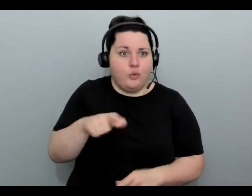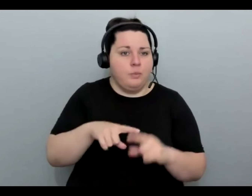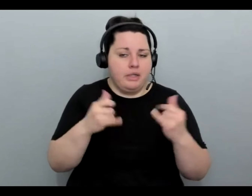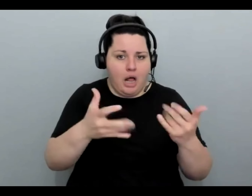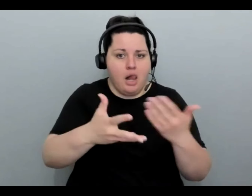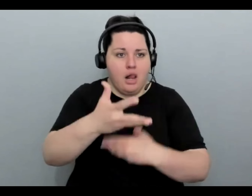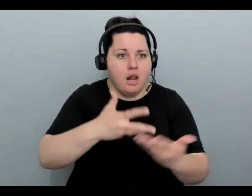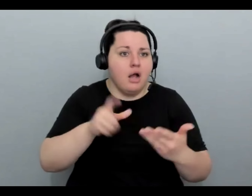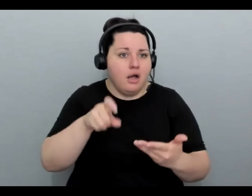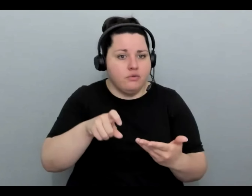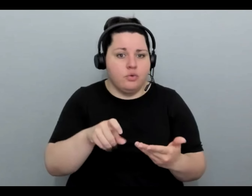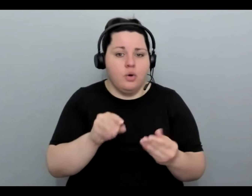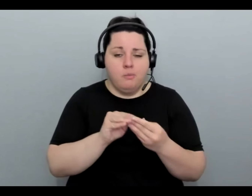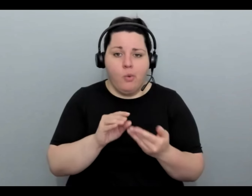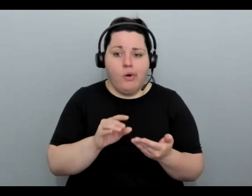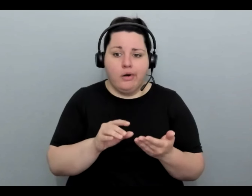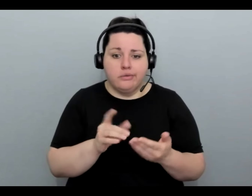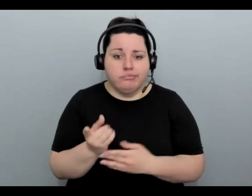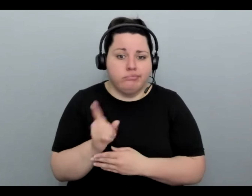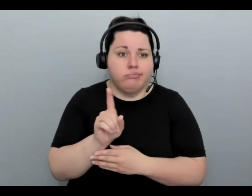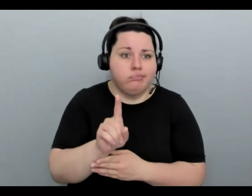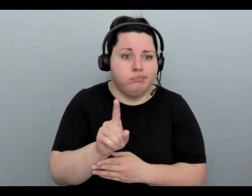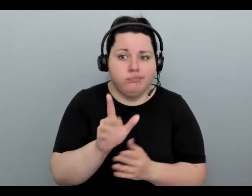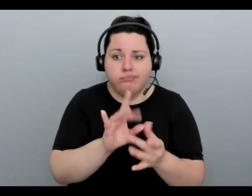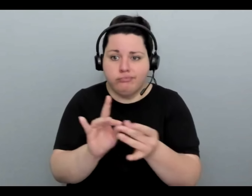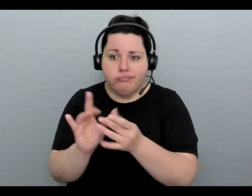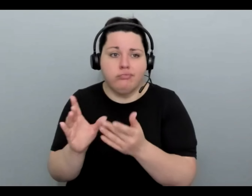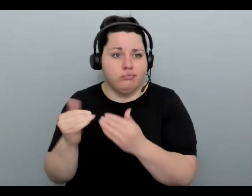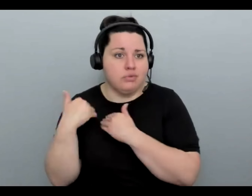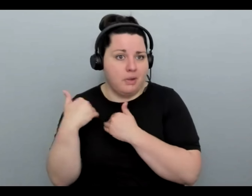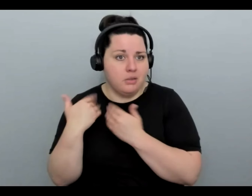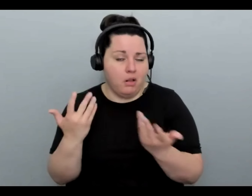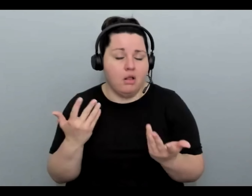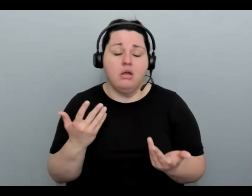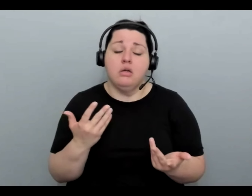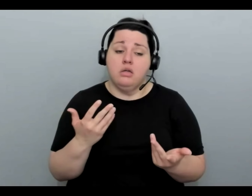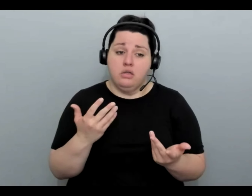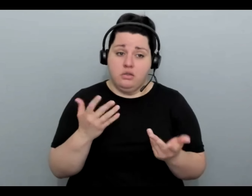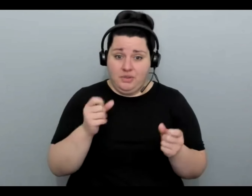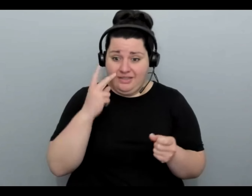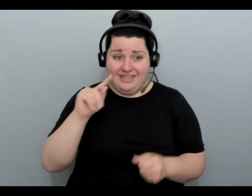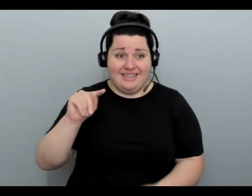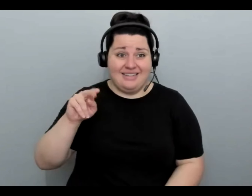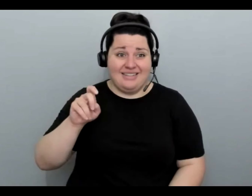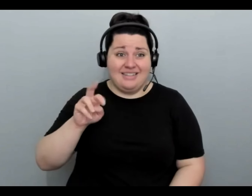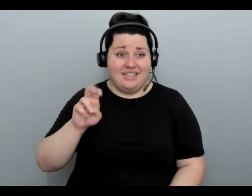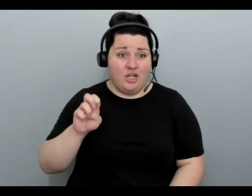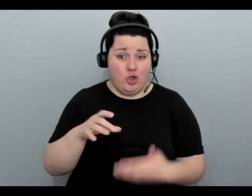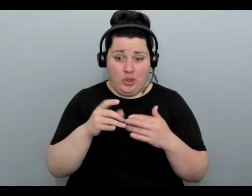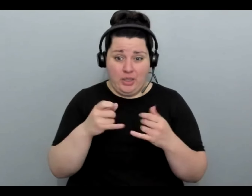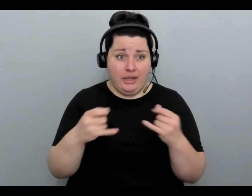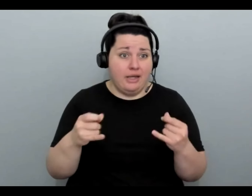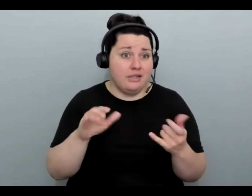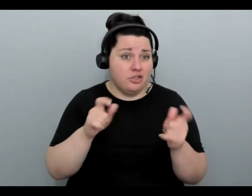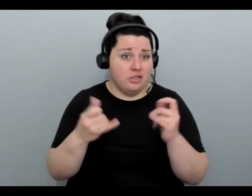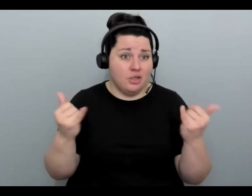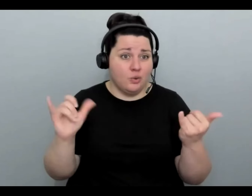more front-facing responsibilities, and you'll find that you'll even see that in your tenure guidelines. The tenure guidelines are changing